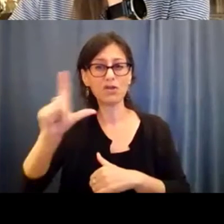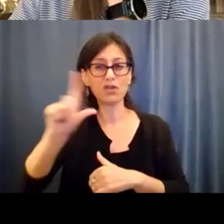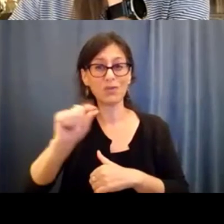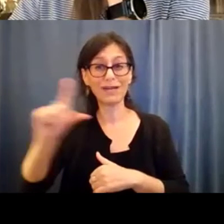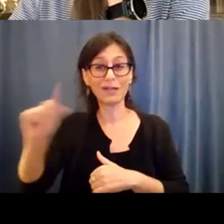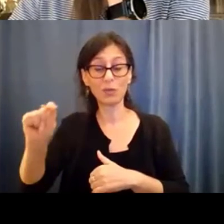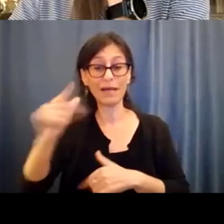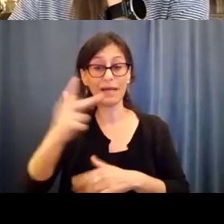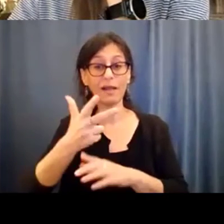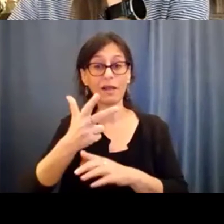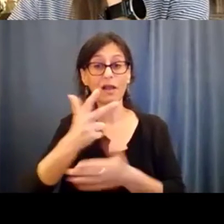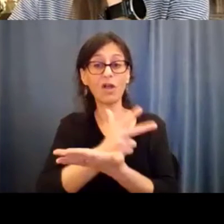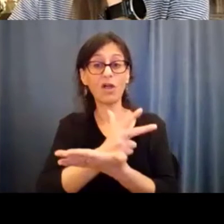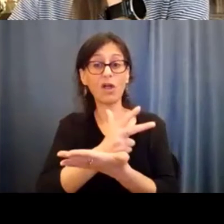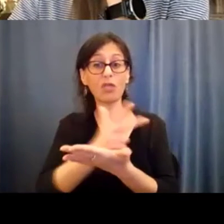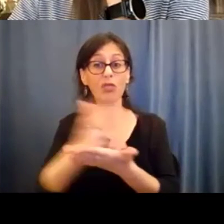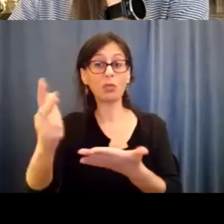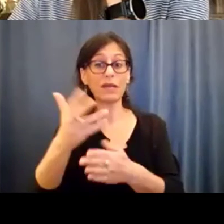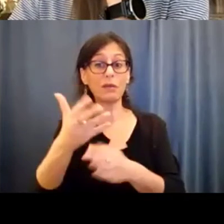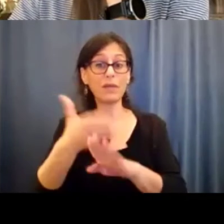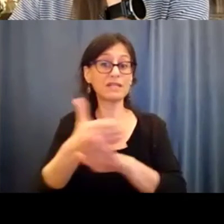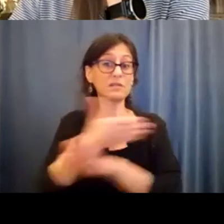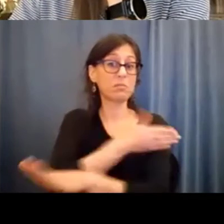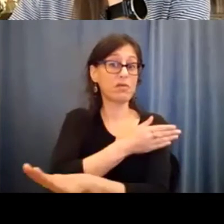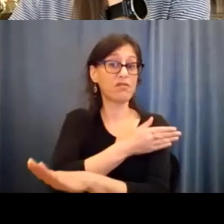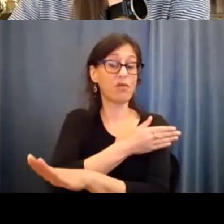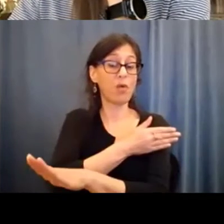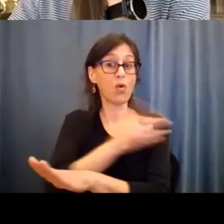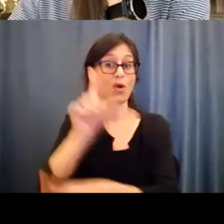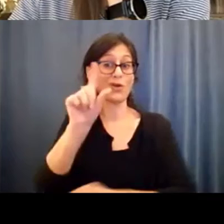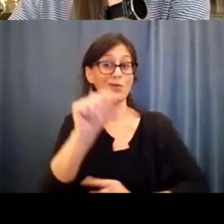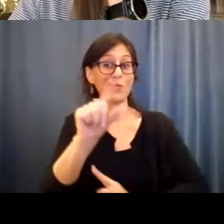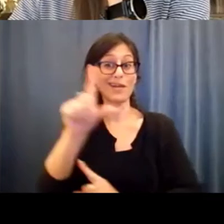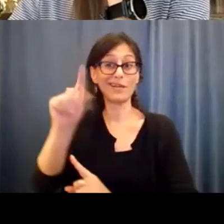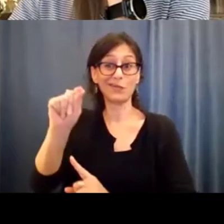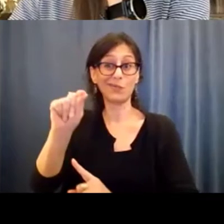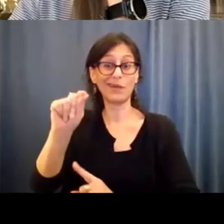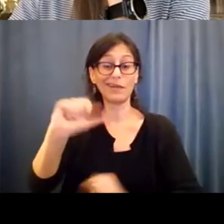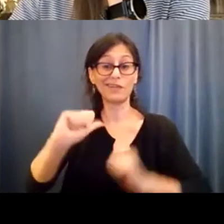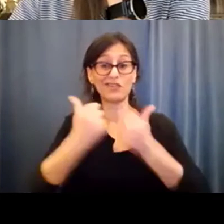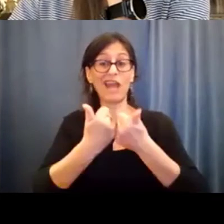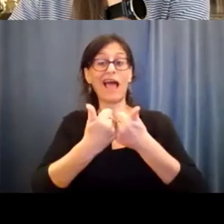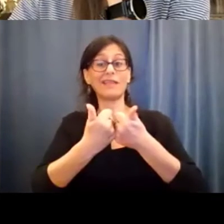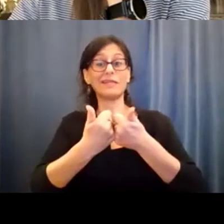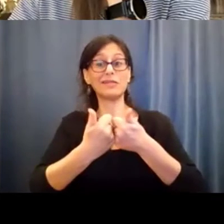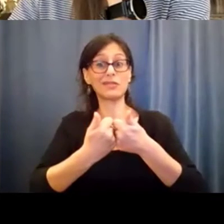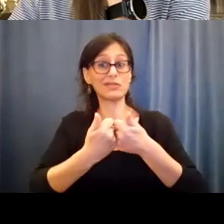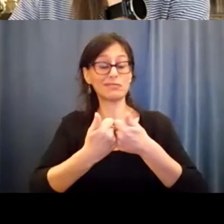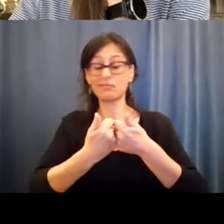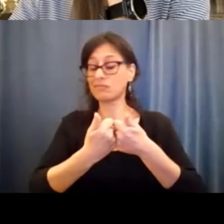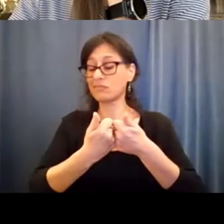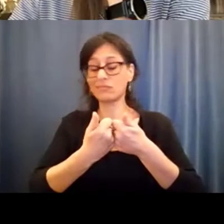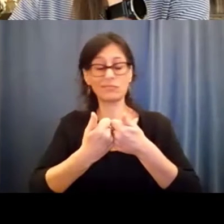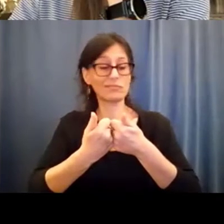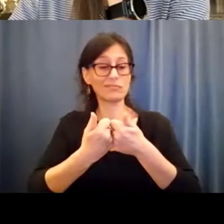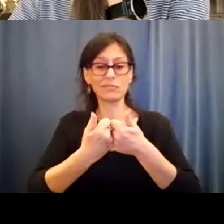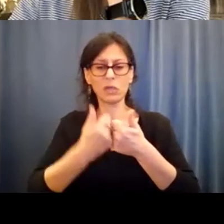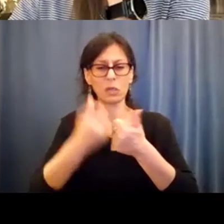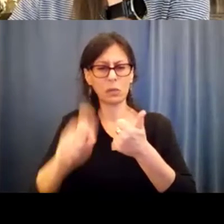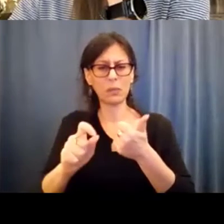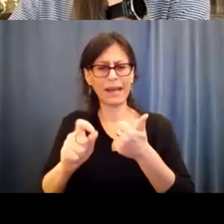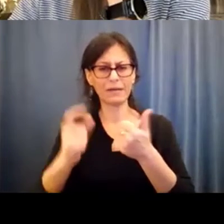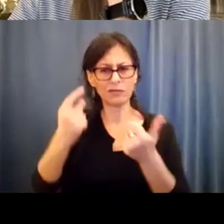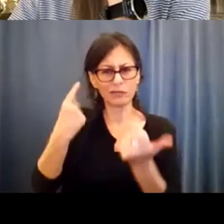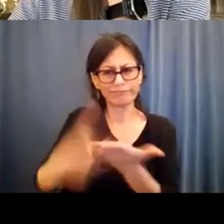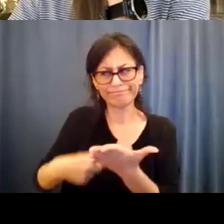2020, 3 weeks before our scheduled 2020 film challenge, we had to,